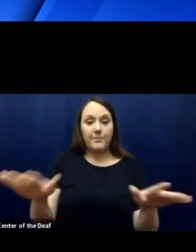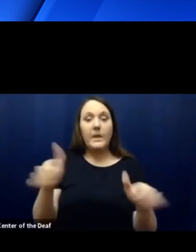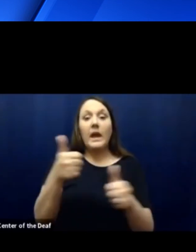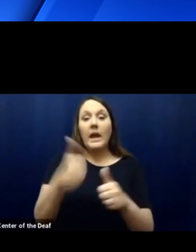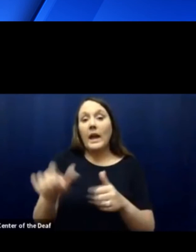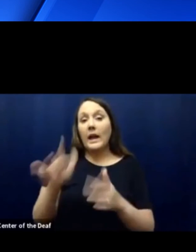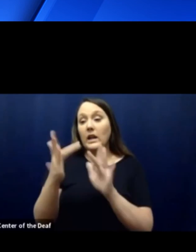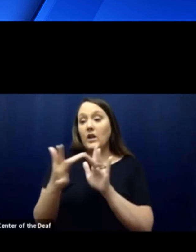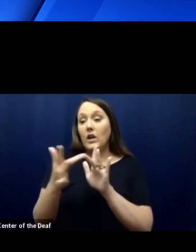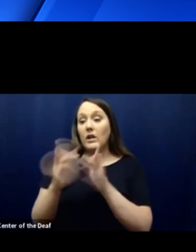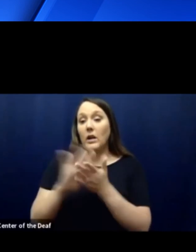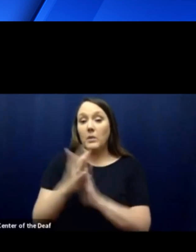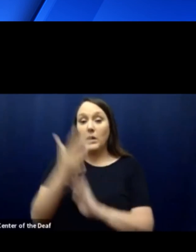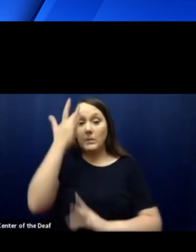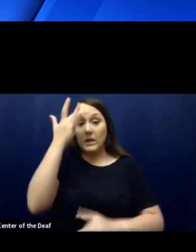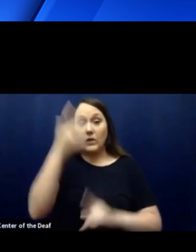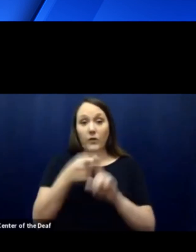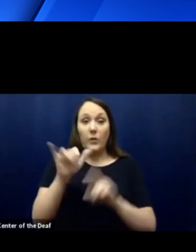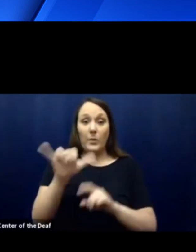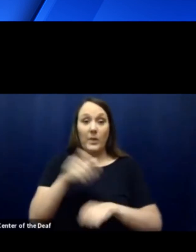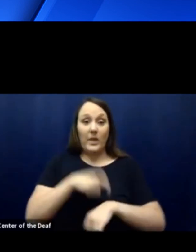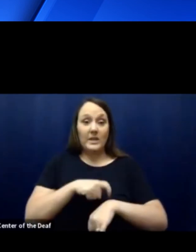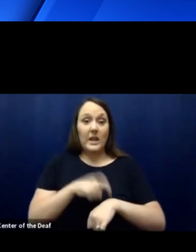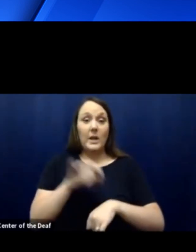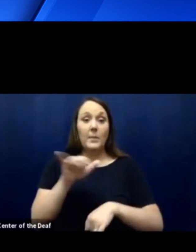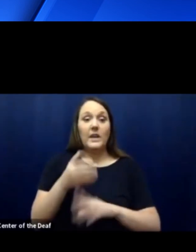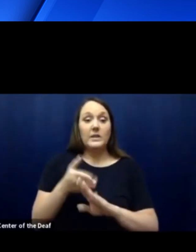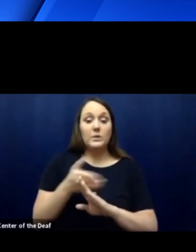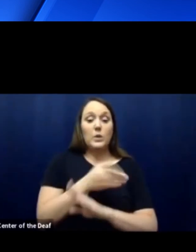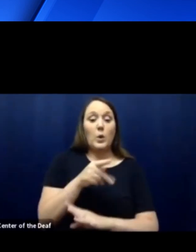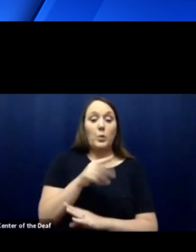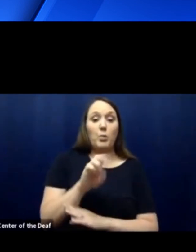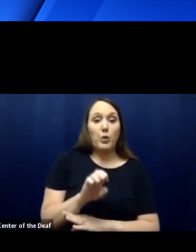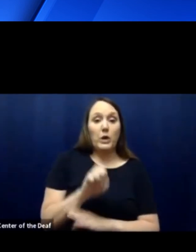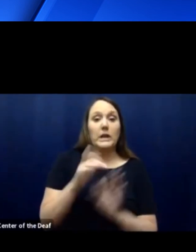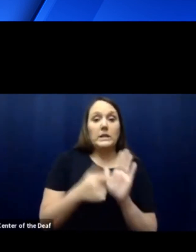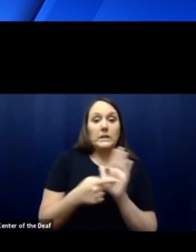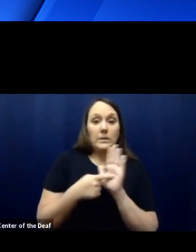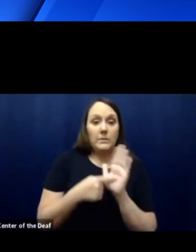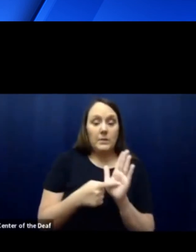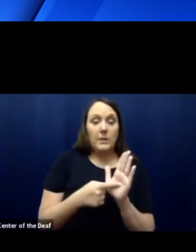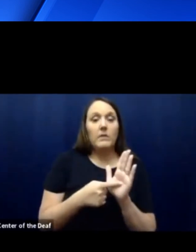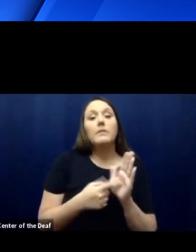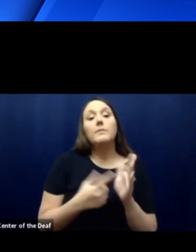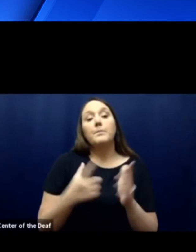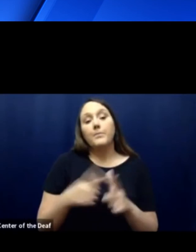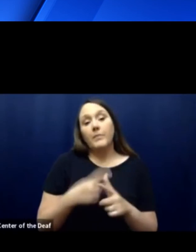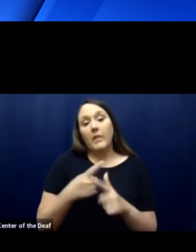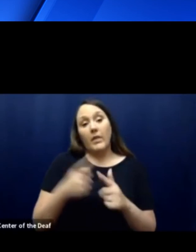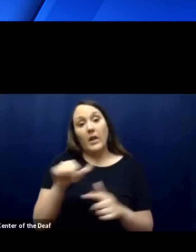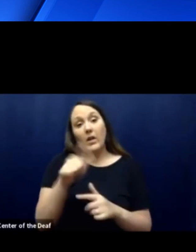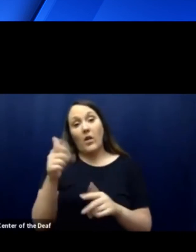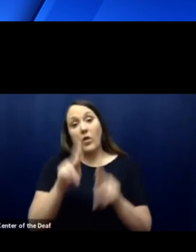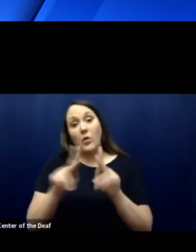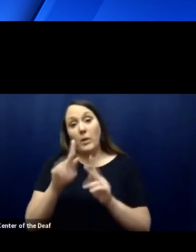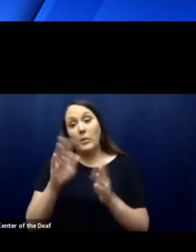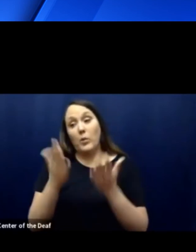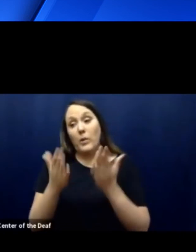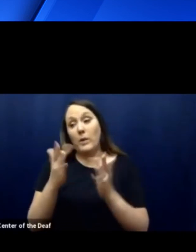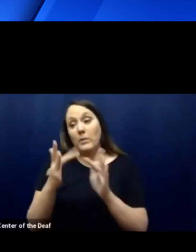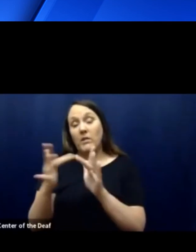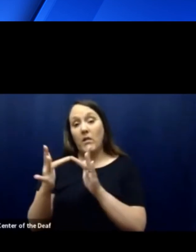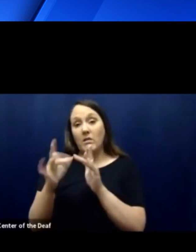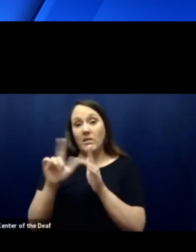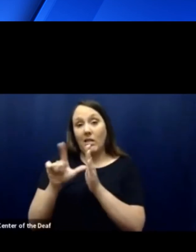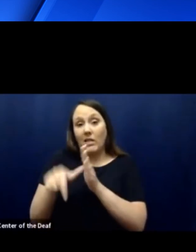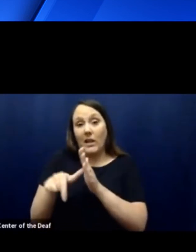from that period, that's the pre-symptomatic period. Then there are other people they might be in contact with later when they're symptomatic.